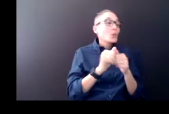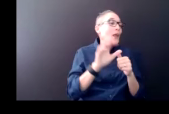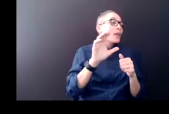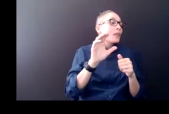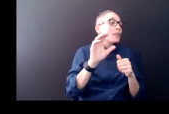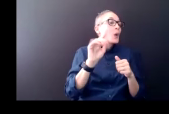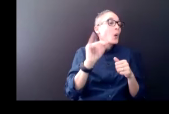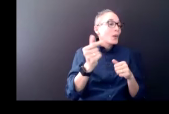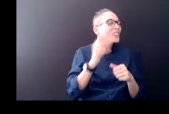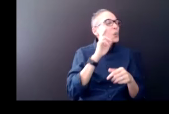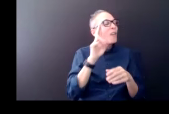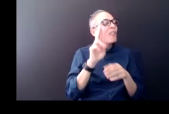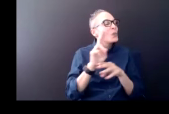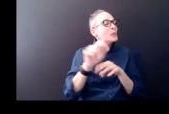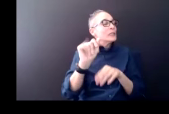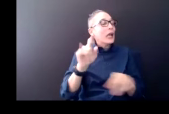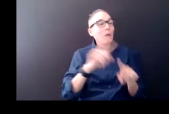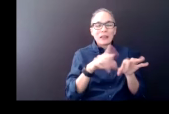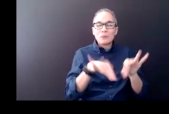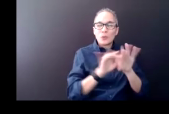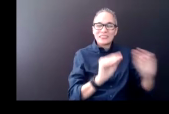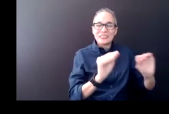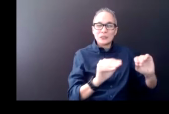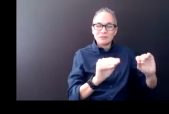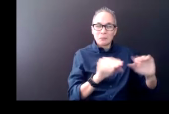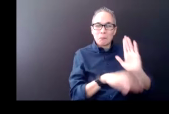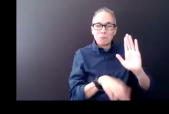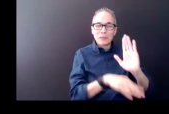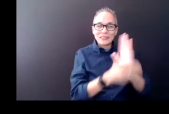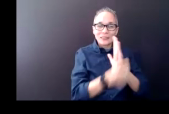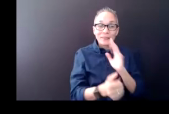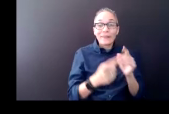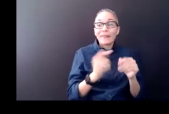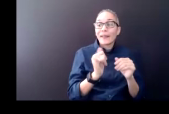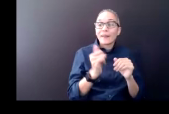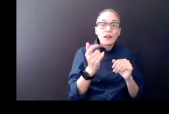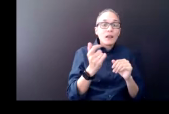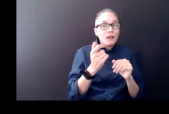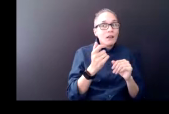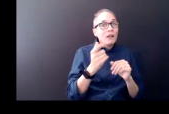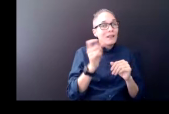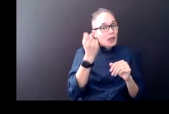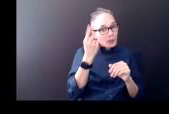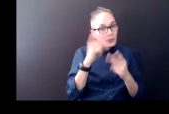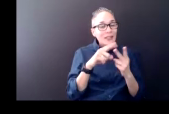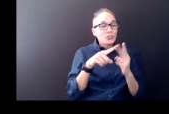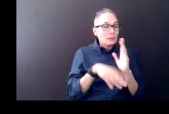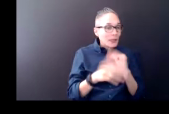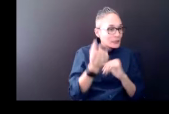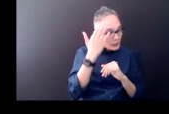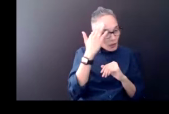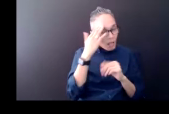but it's important to get those fundamentals, right? So comprehension, comes with those like fundamentals, right? You need to